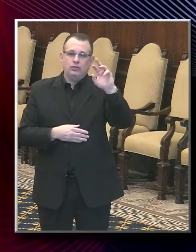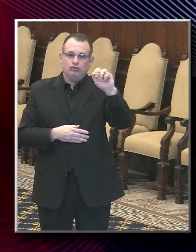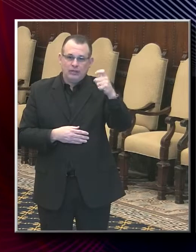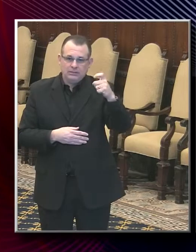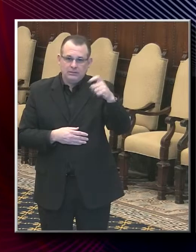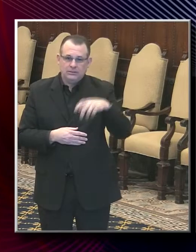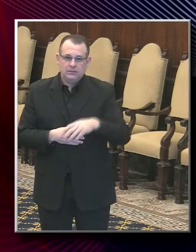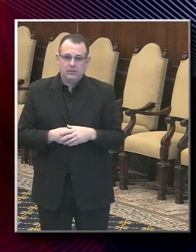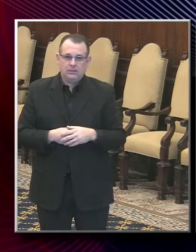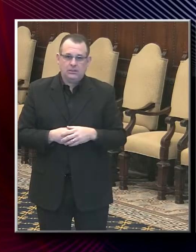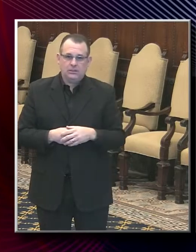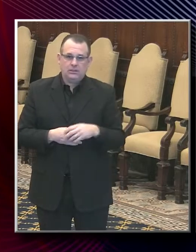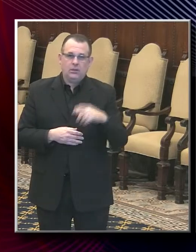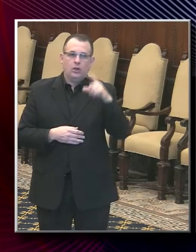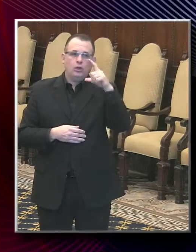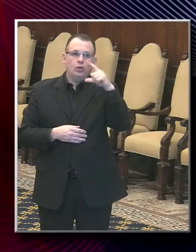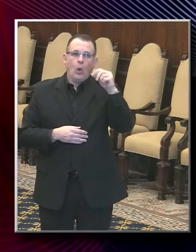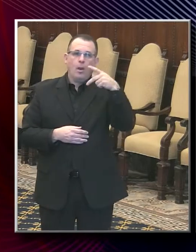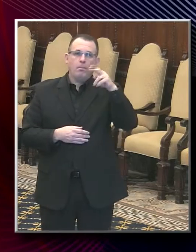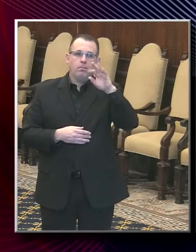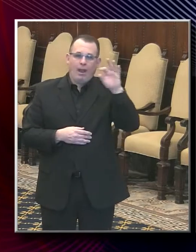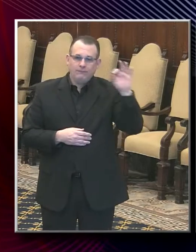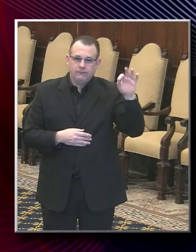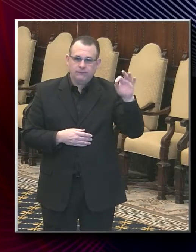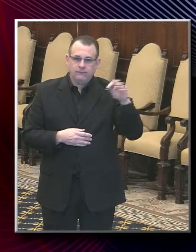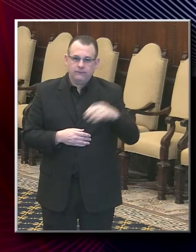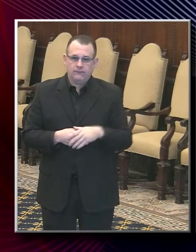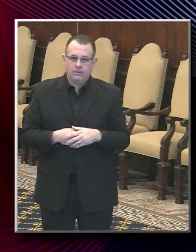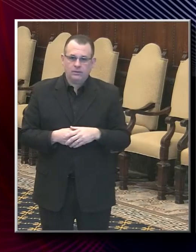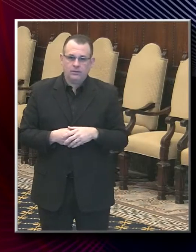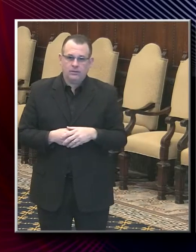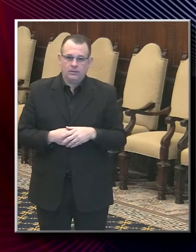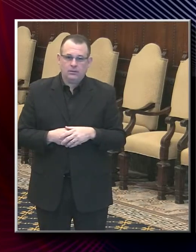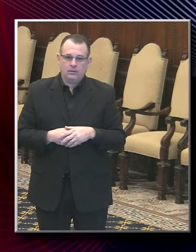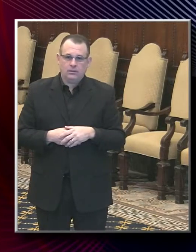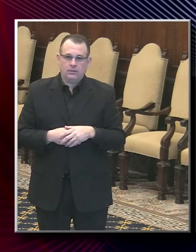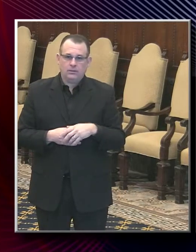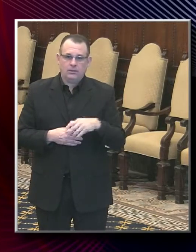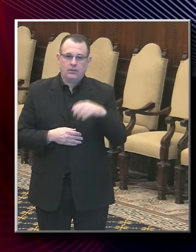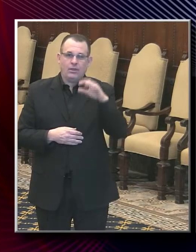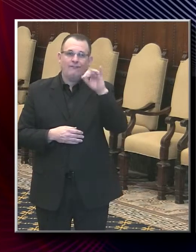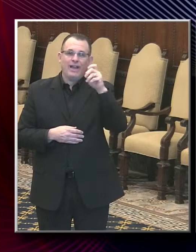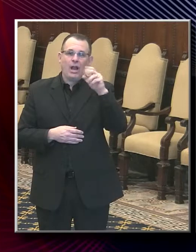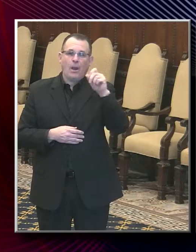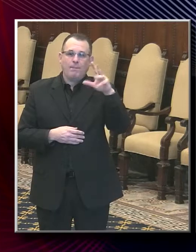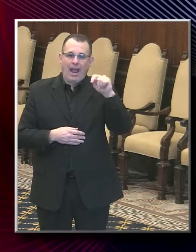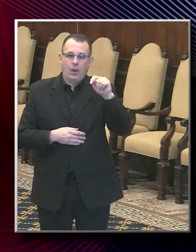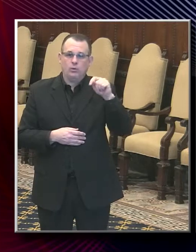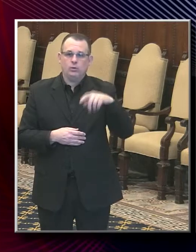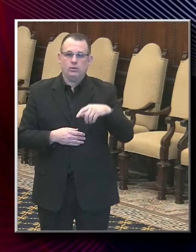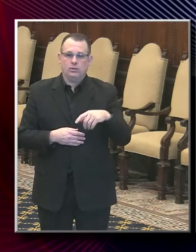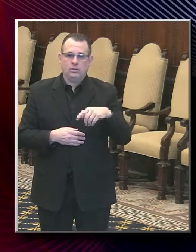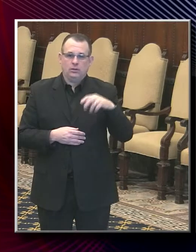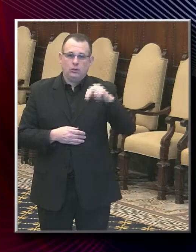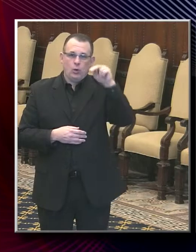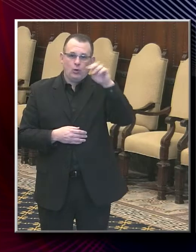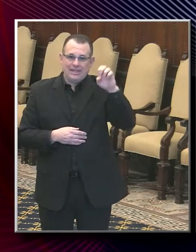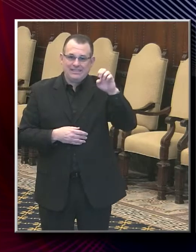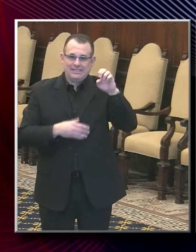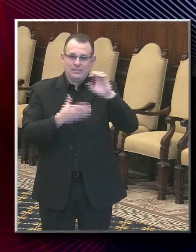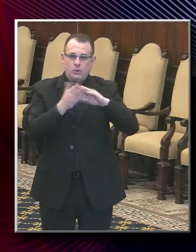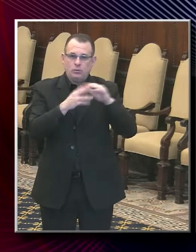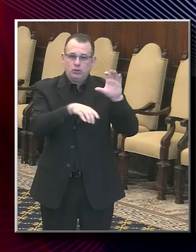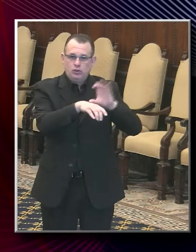GoPuff, Komodo Holdings Company, Fairmount Hardware, Northeast Community Church, Rebuilding